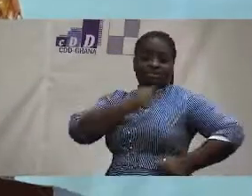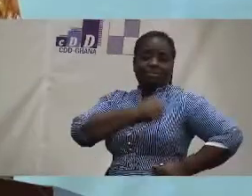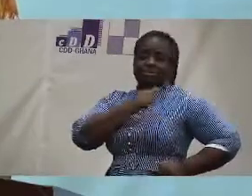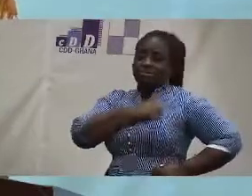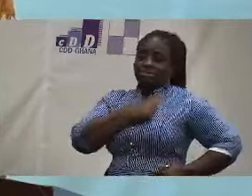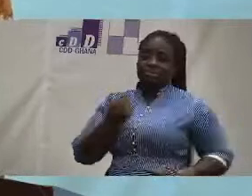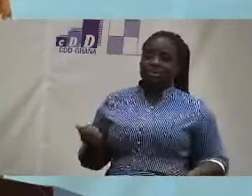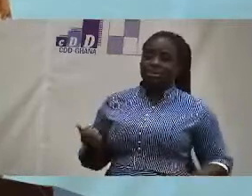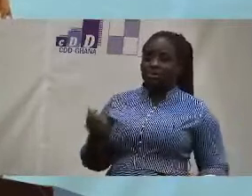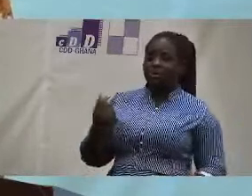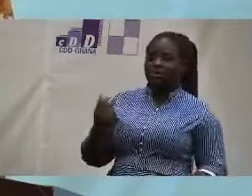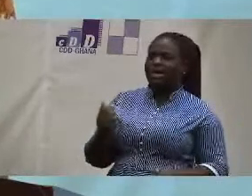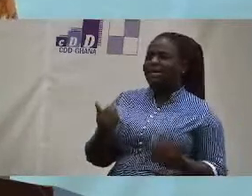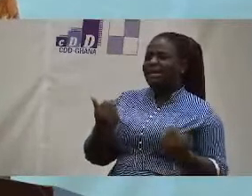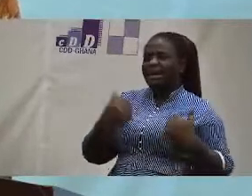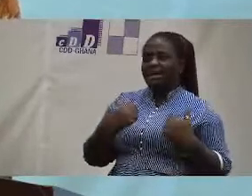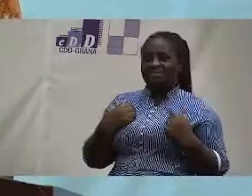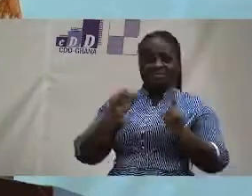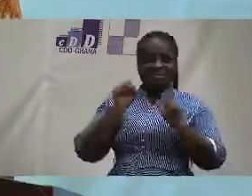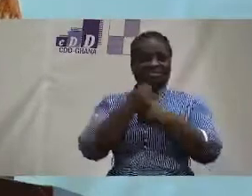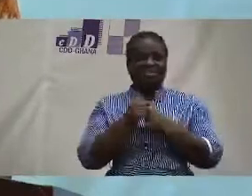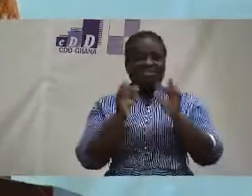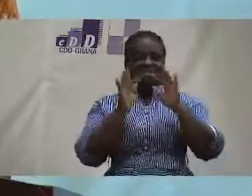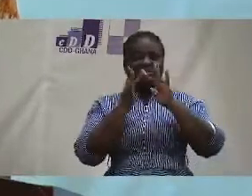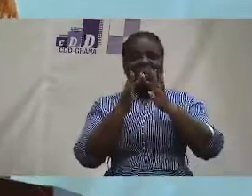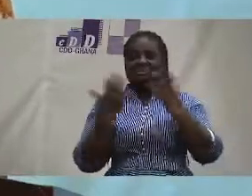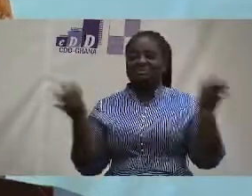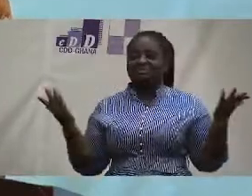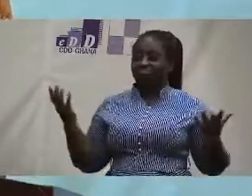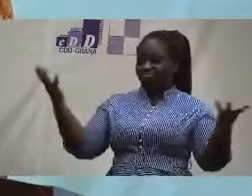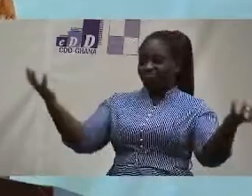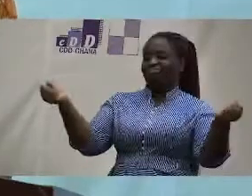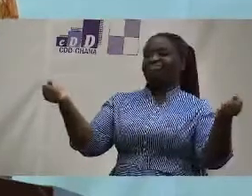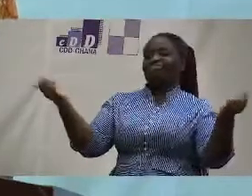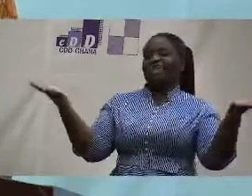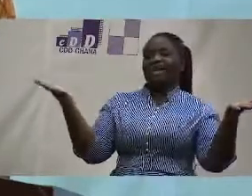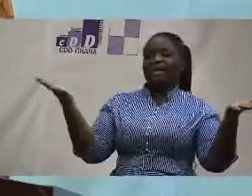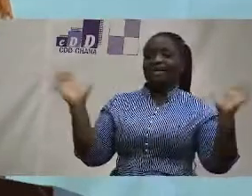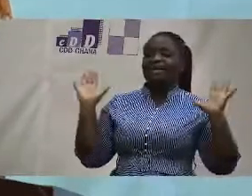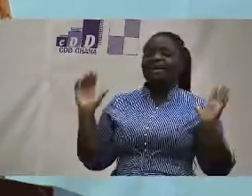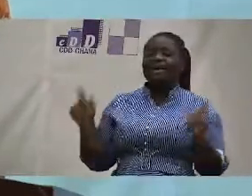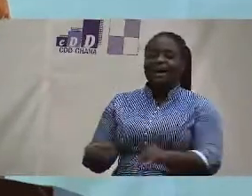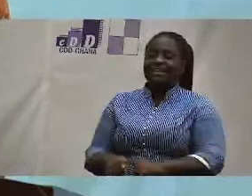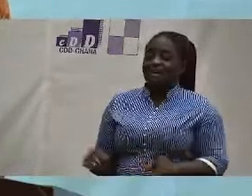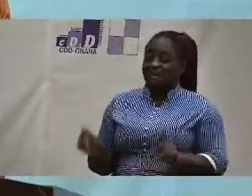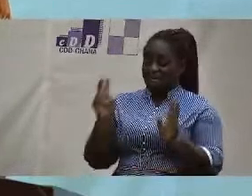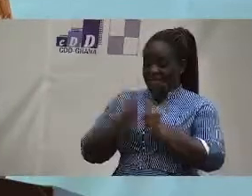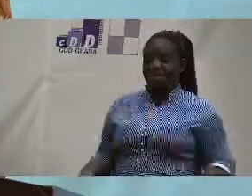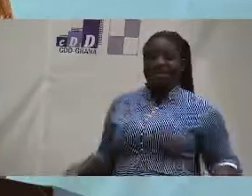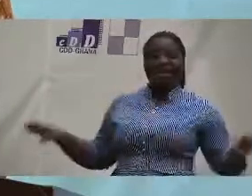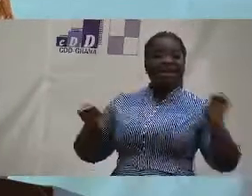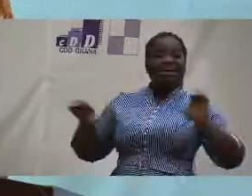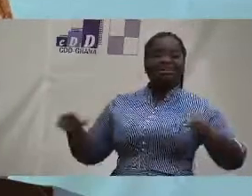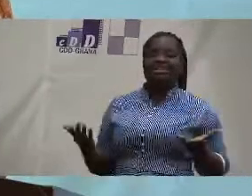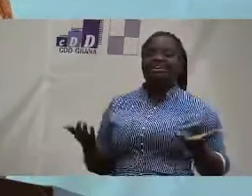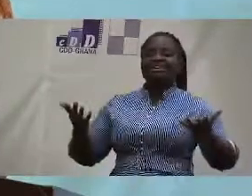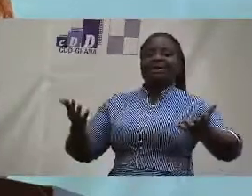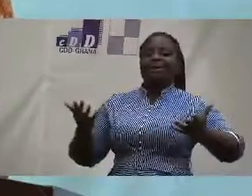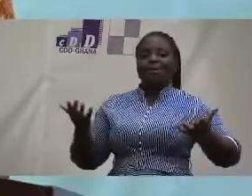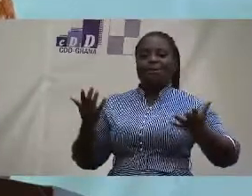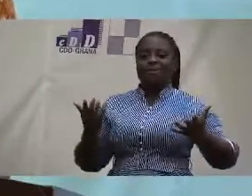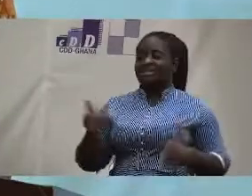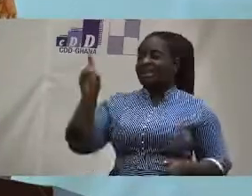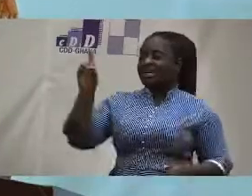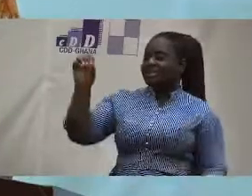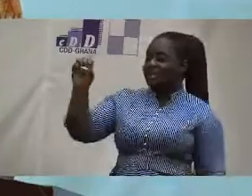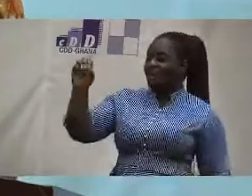regime. They have the social media in their hand as very active, and they want